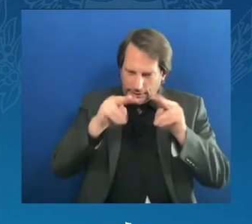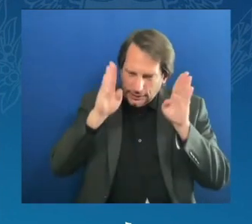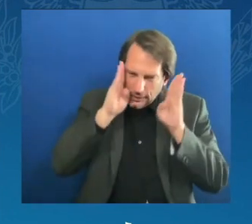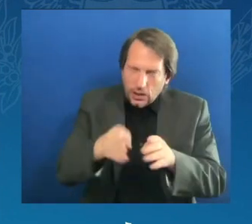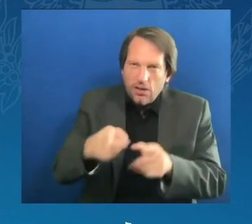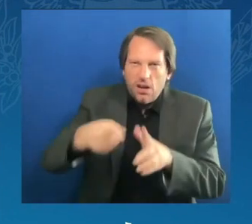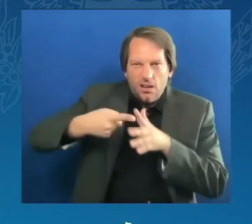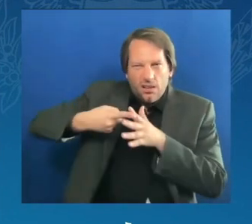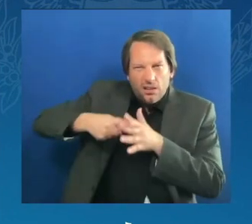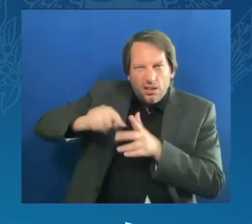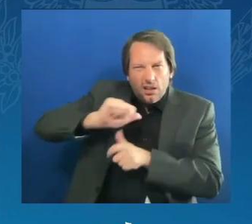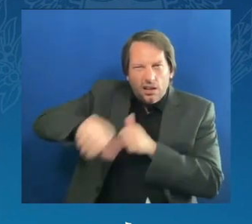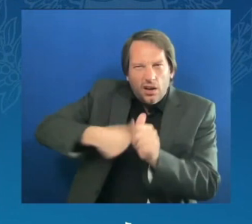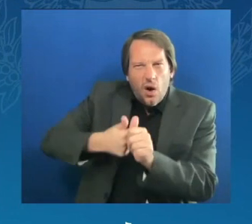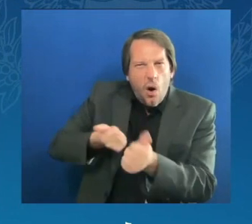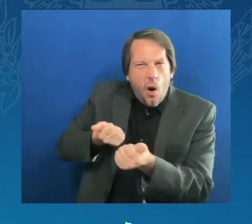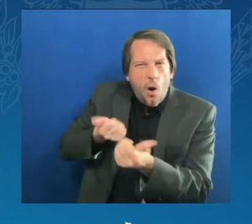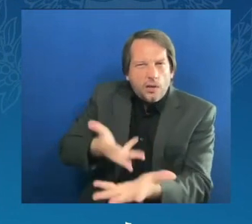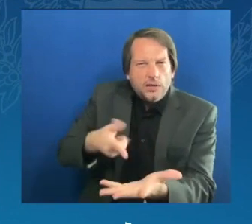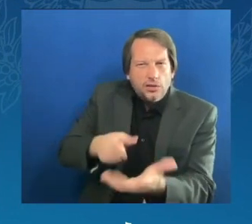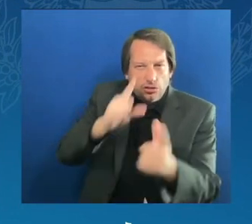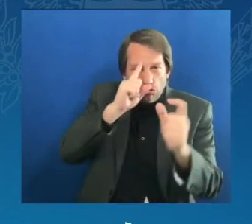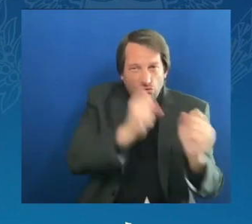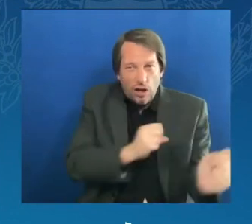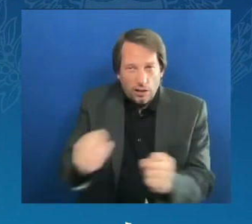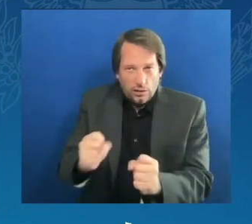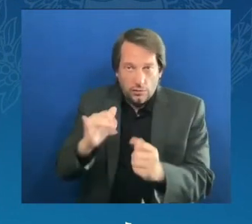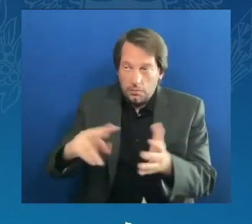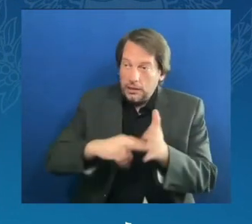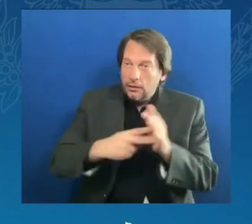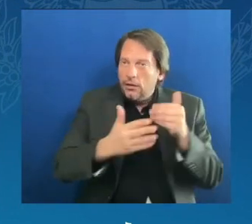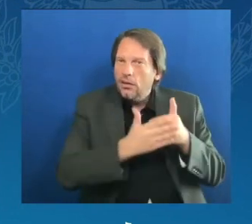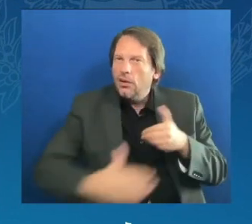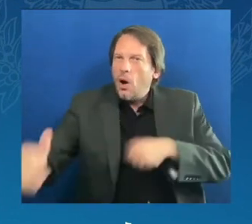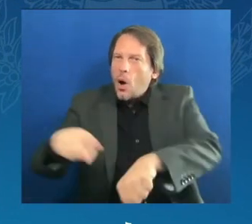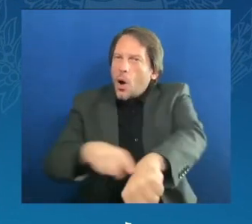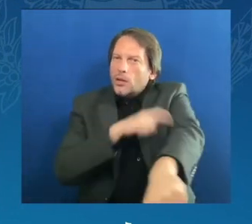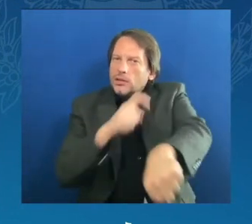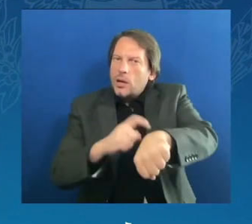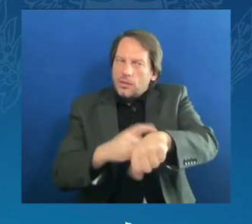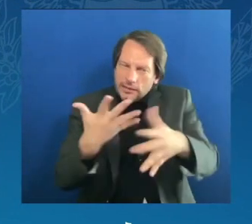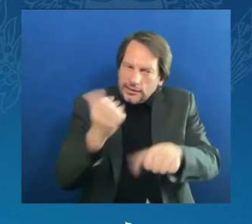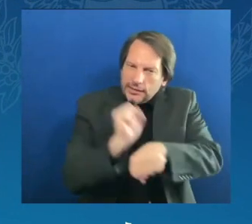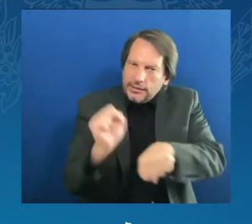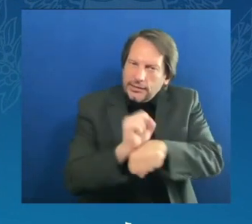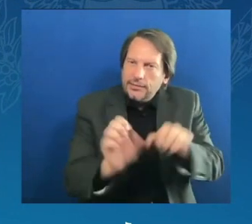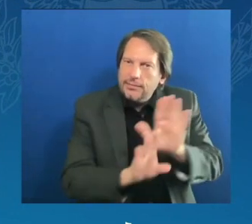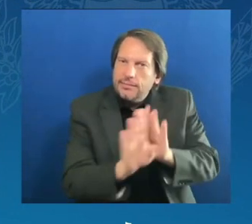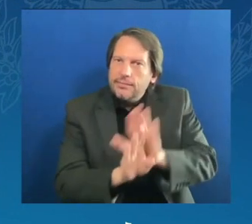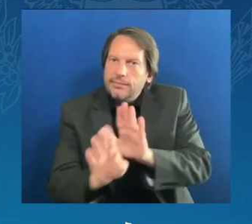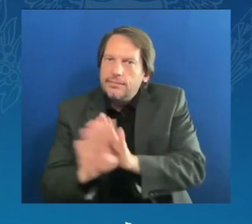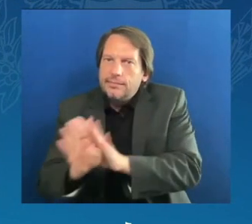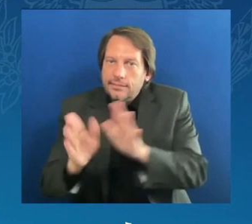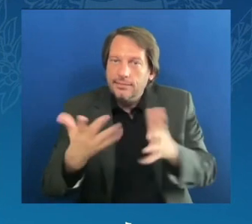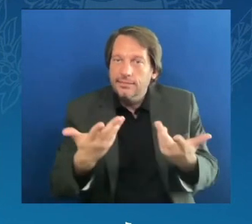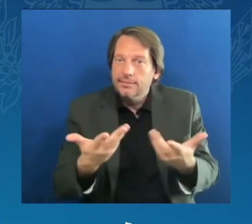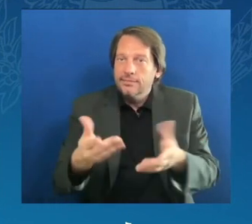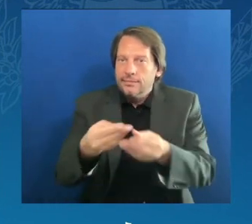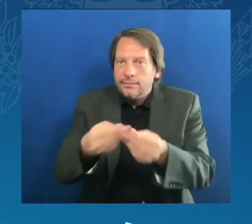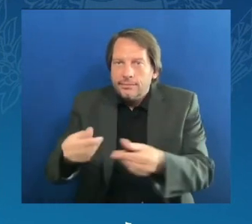achieved overnight. Yet we have seen short-term progress in Guatemala, El Salvador, and